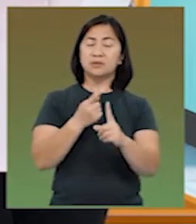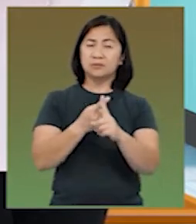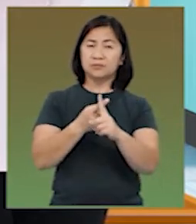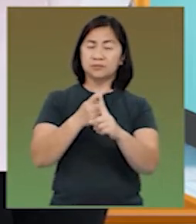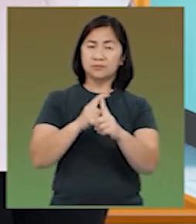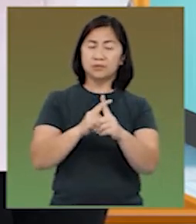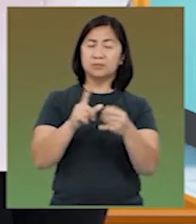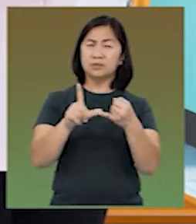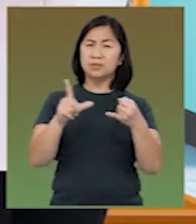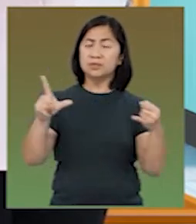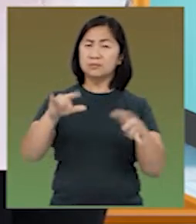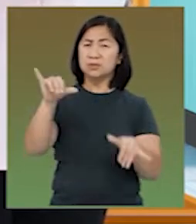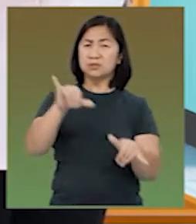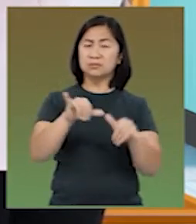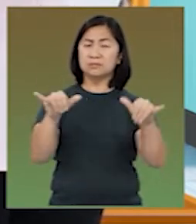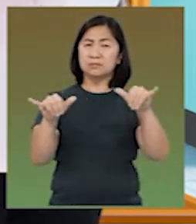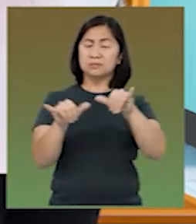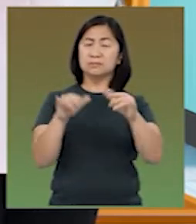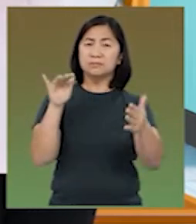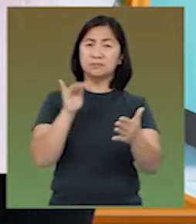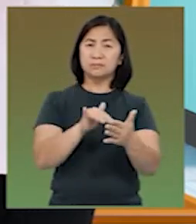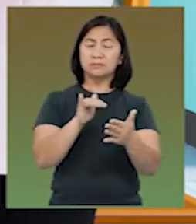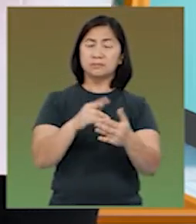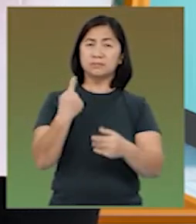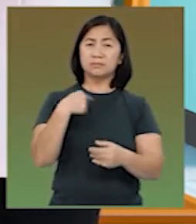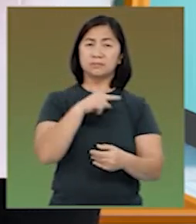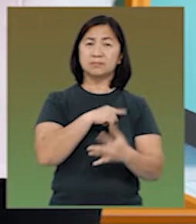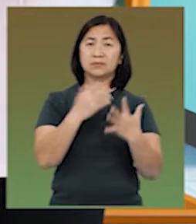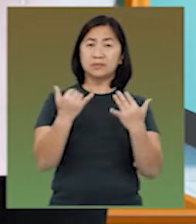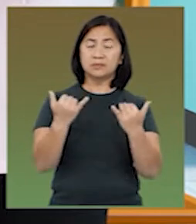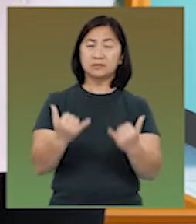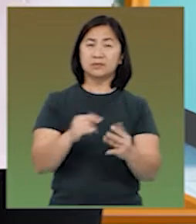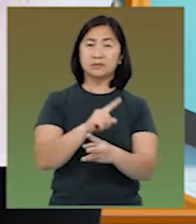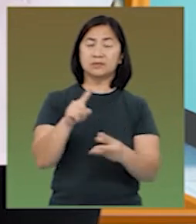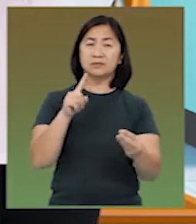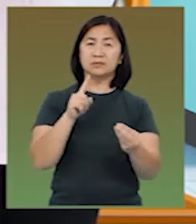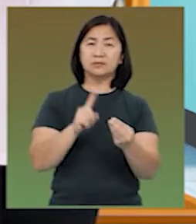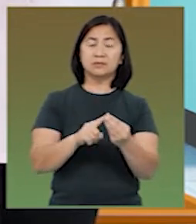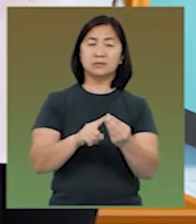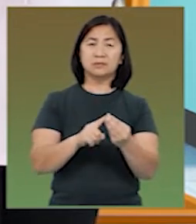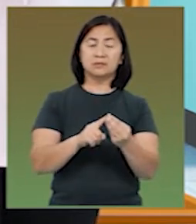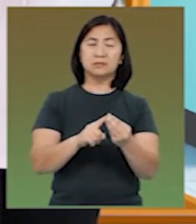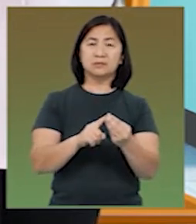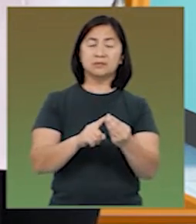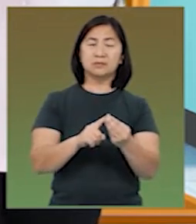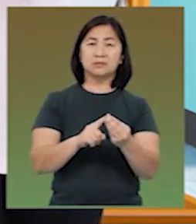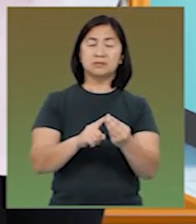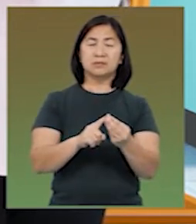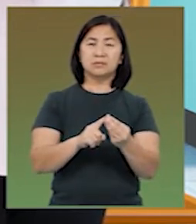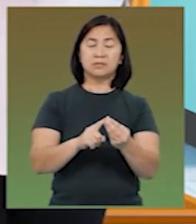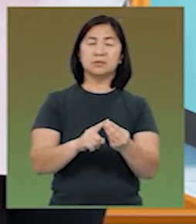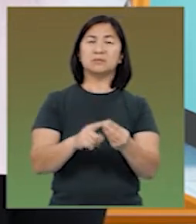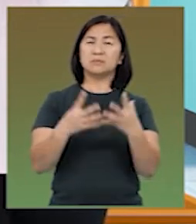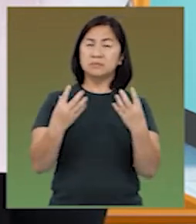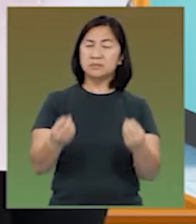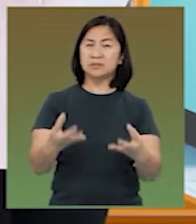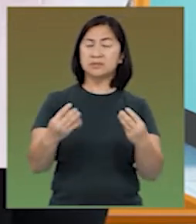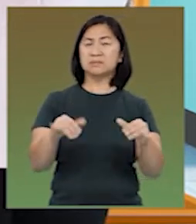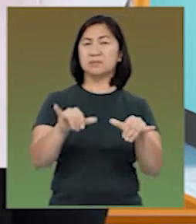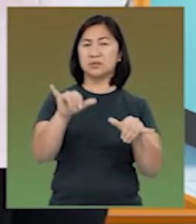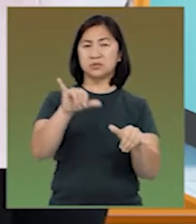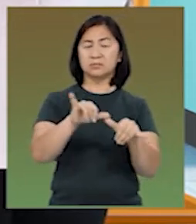Mula sa linear measurement, pag-aralan naman natin ngayon ang tungkol sa mass